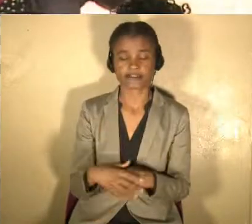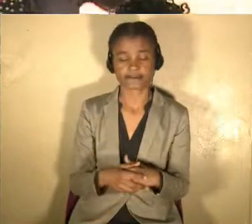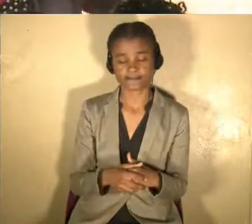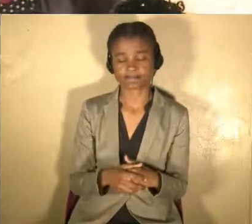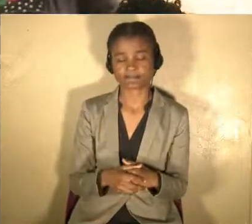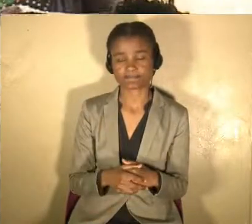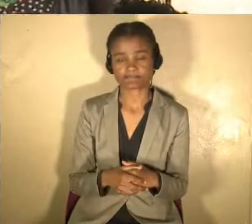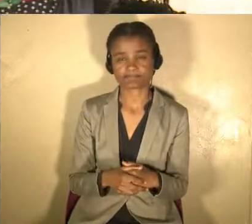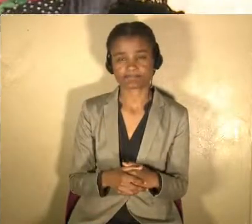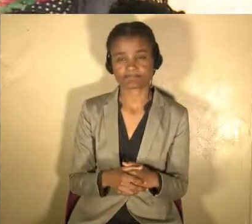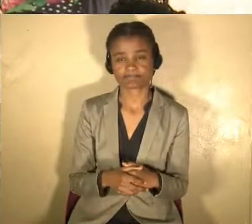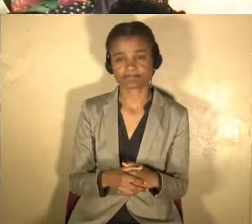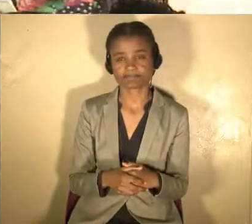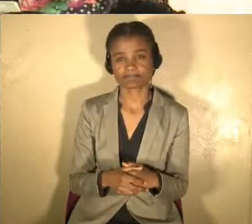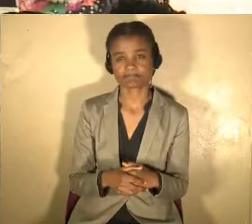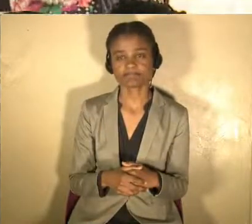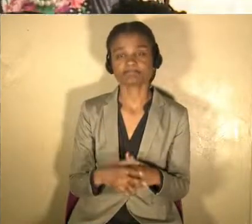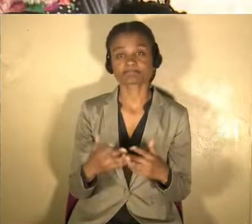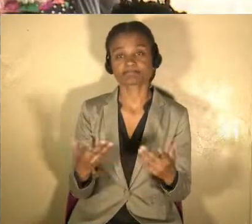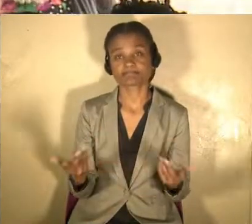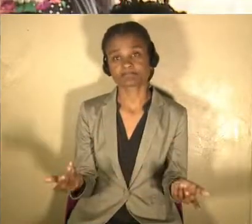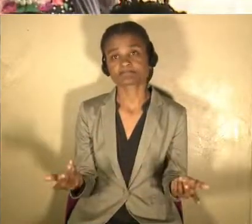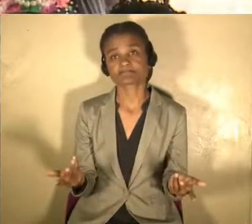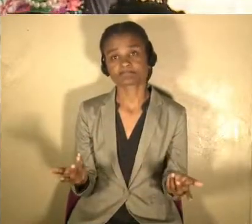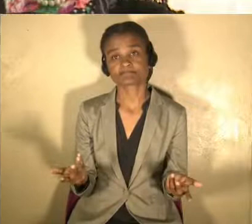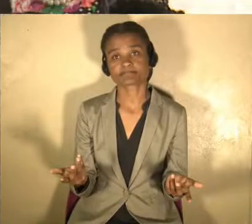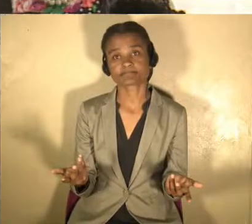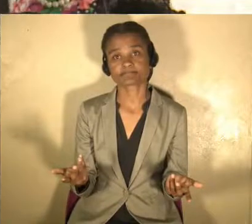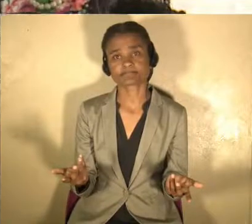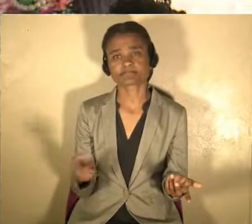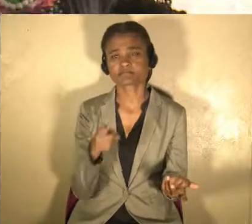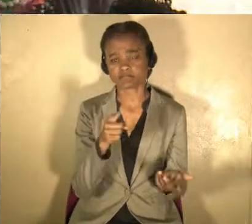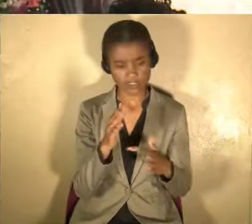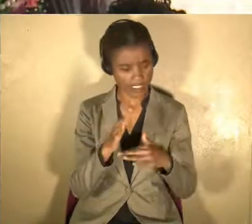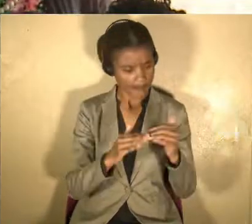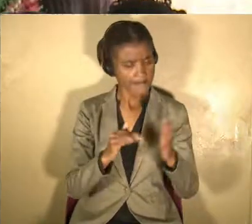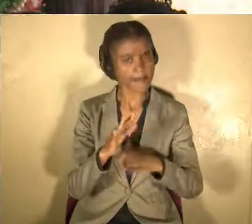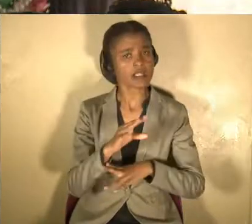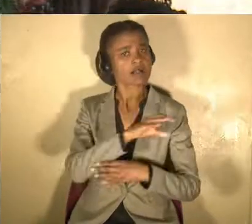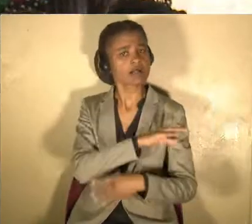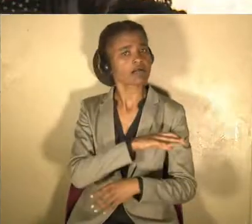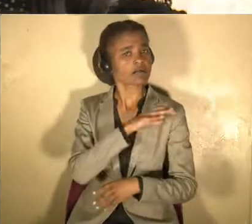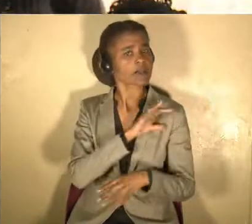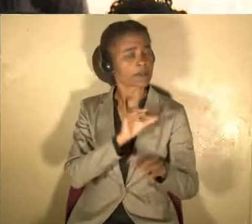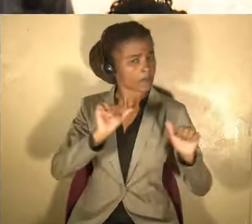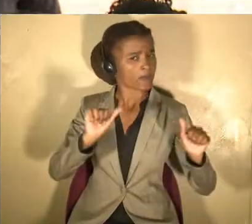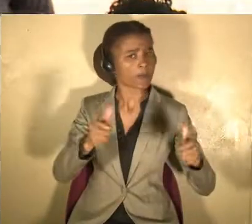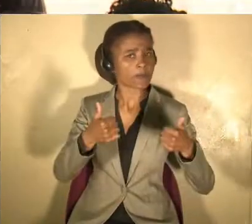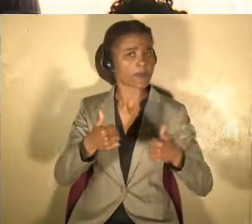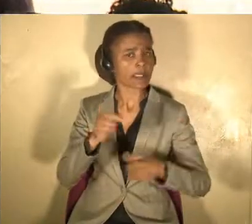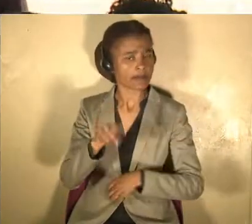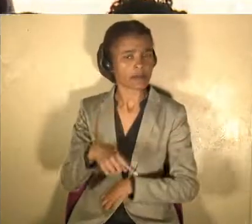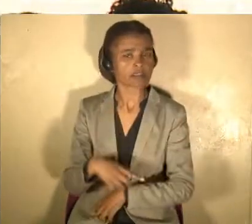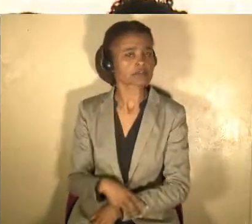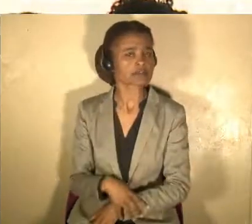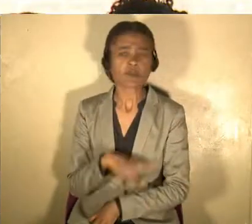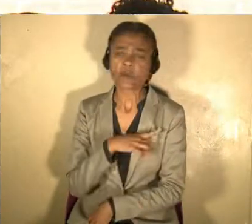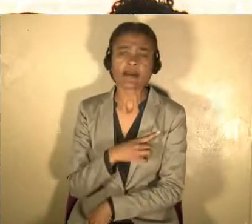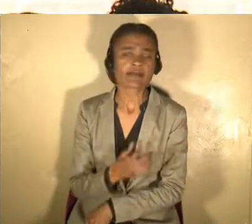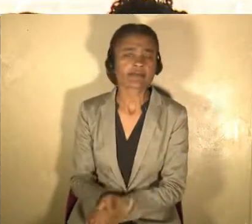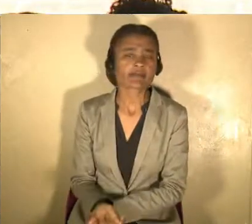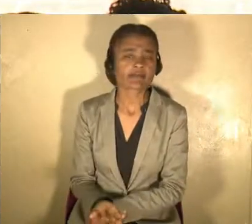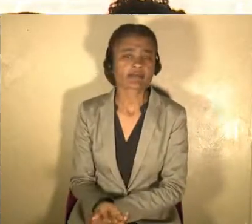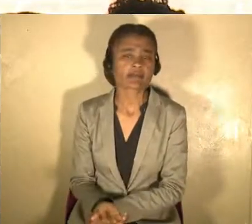they don't make maybe the good clinics? Because if you go into